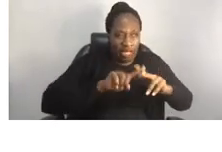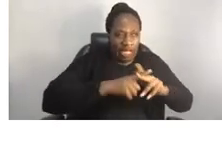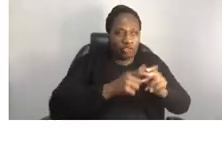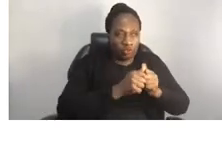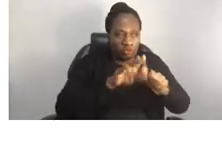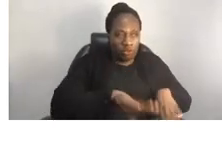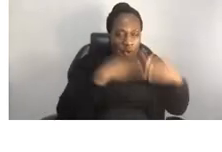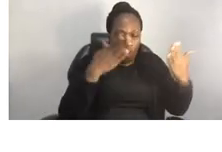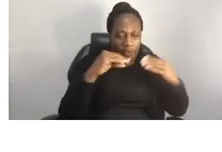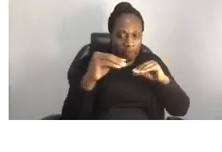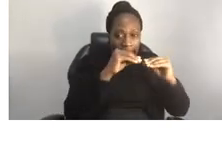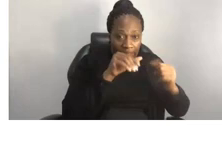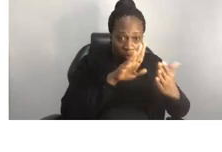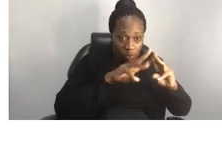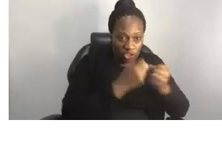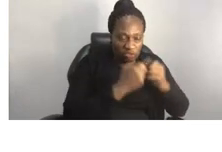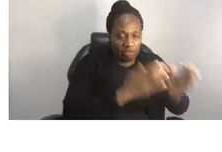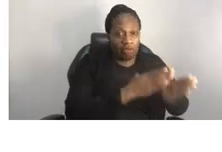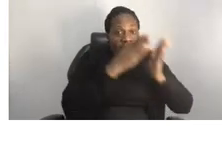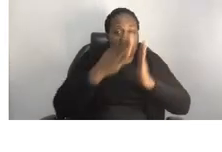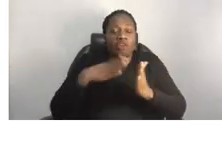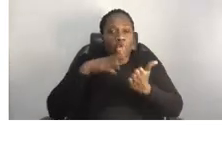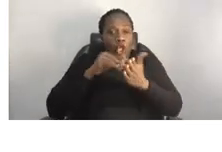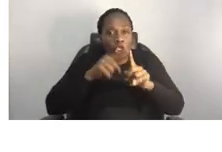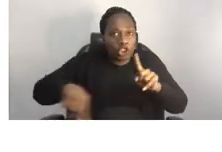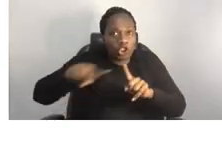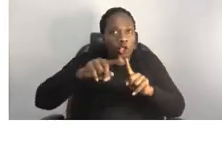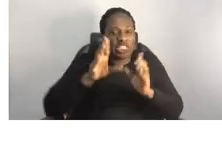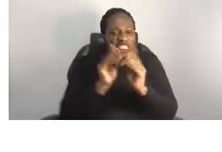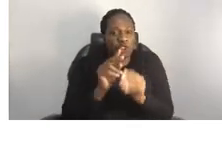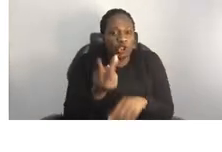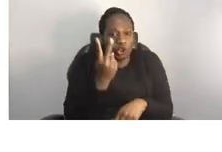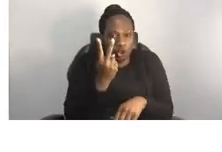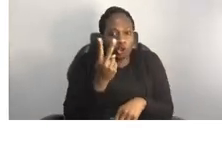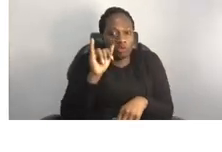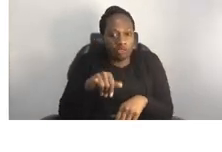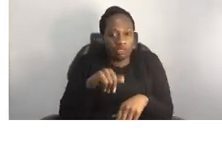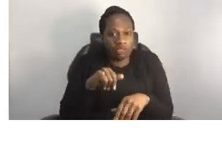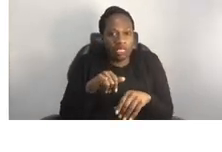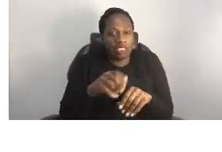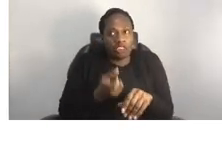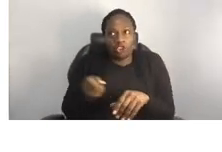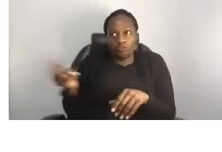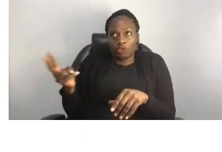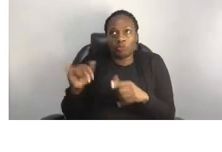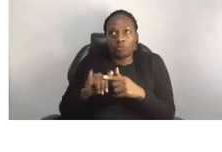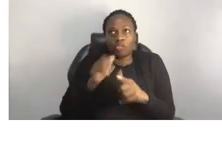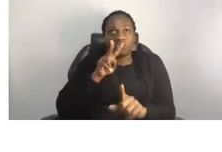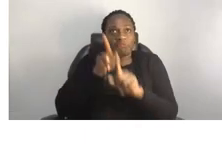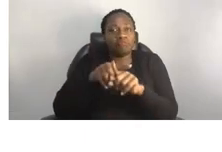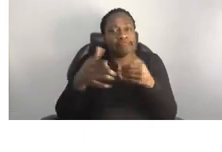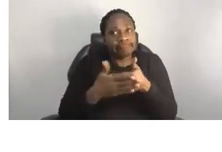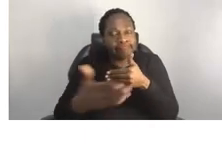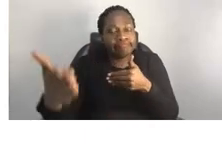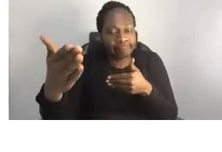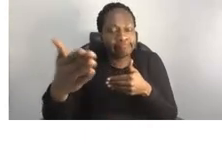Open Ped workshop, we're actually going to demonstrate the learning circle with session two, disposable versus renewable assignments. Okay, so we're going